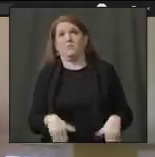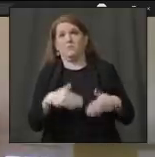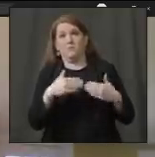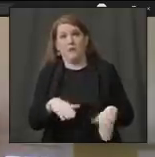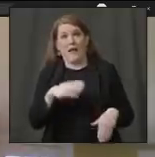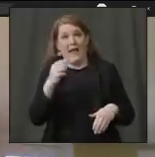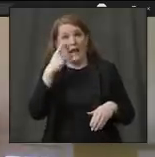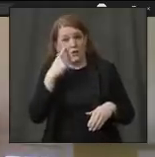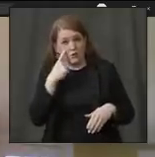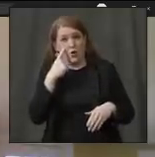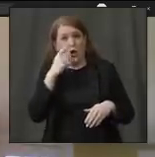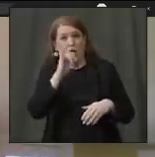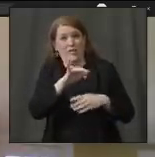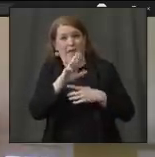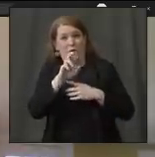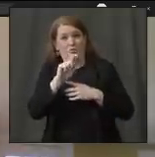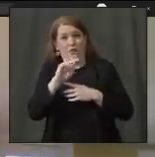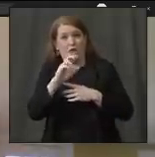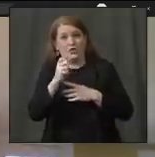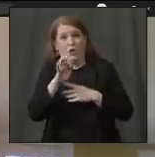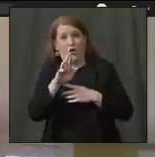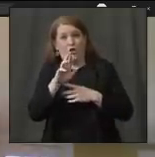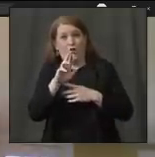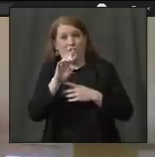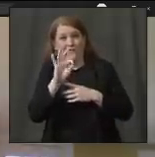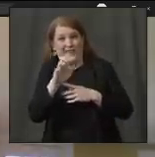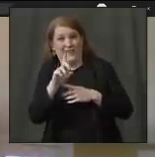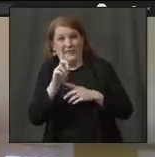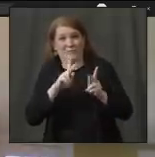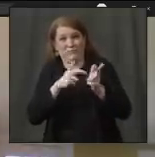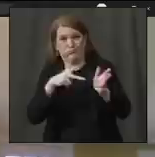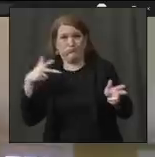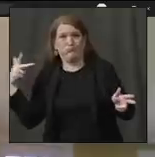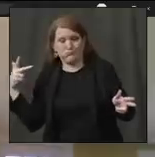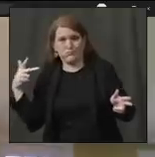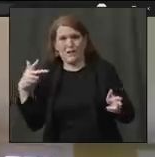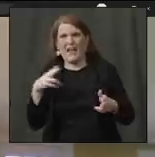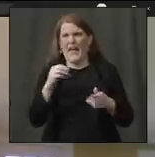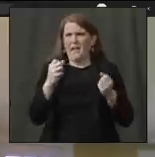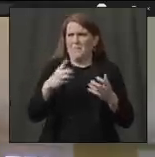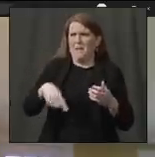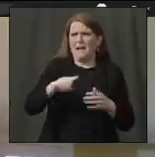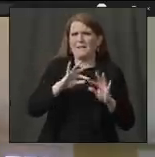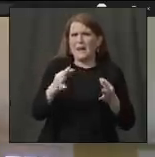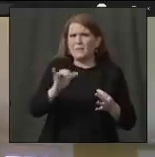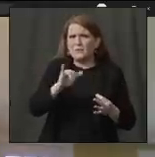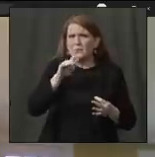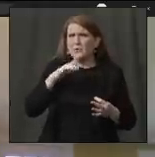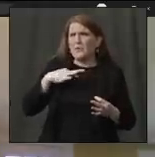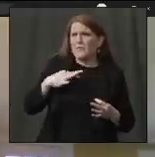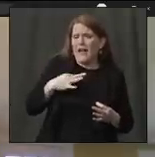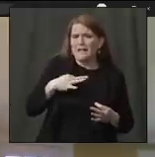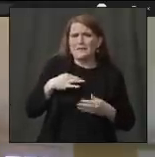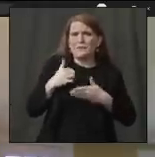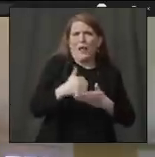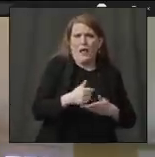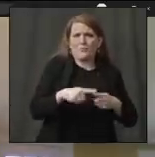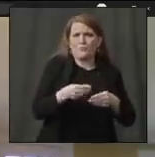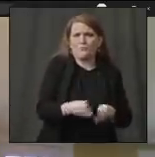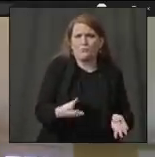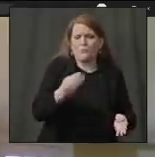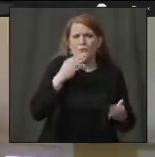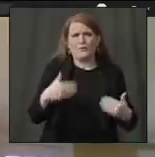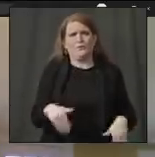in need, but also how many families have stepped up to volunteer their time for food distribution. So we've been able to